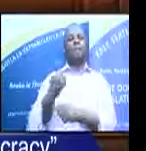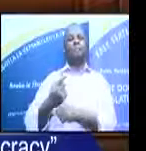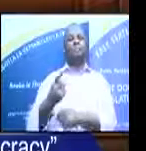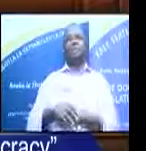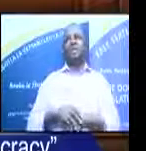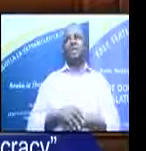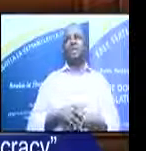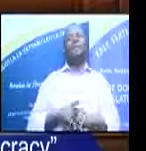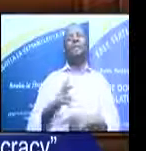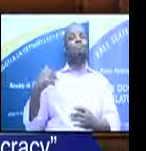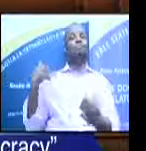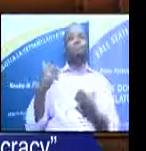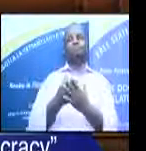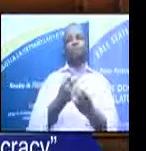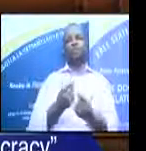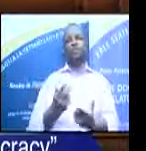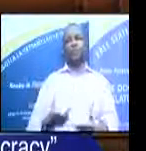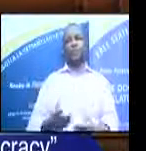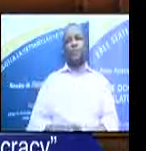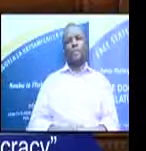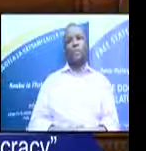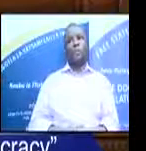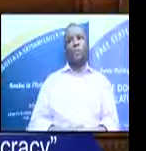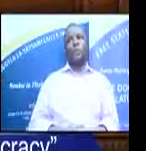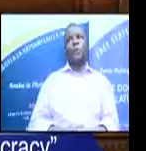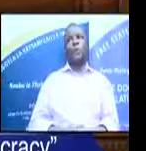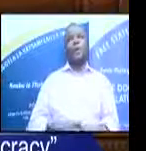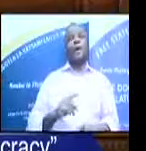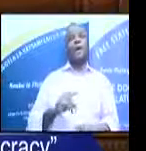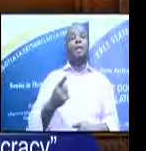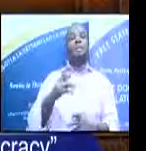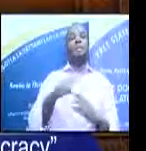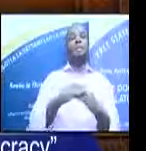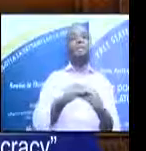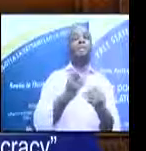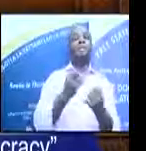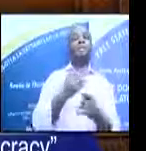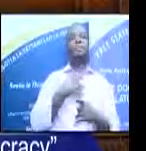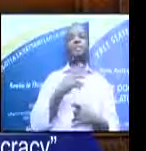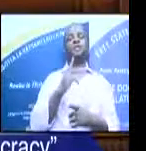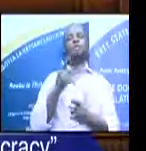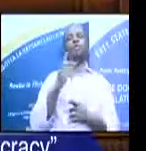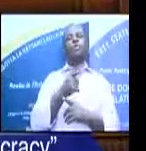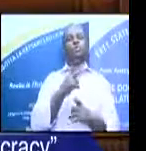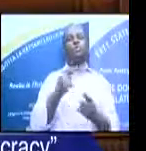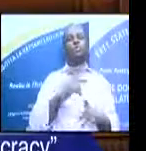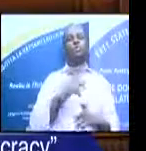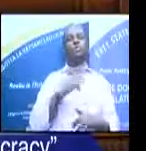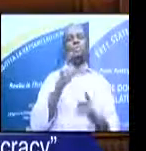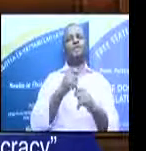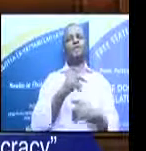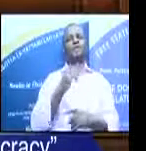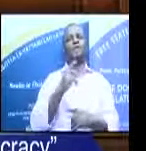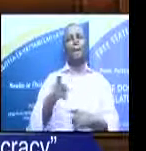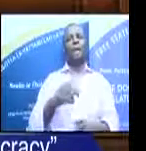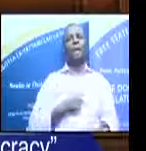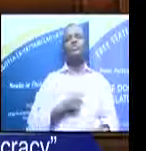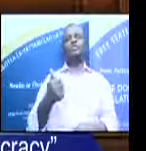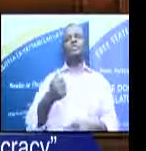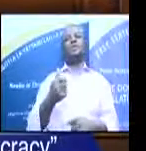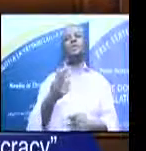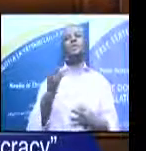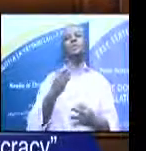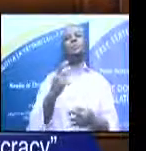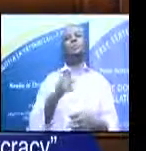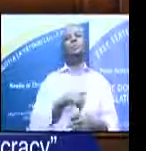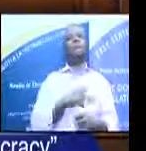repeatedly throughout the session. Throughout the session, other members, when I say order, they keep quiet, but she will talk back at me and say,